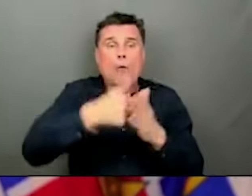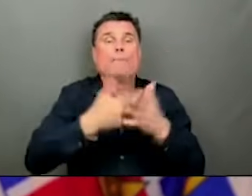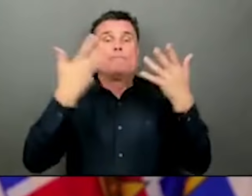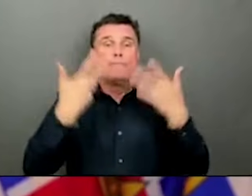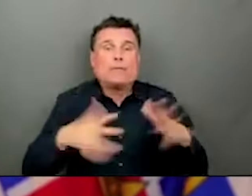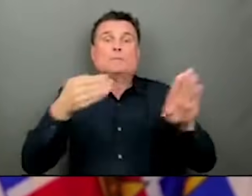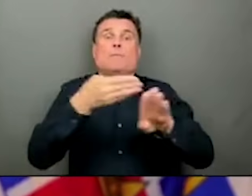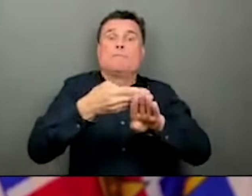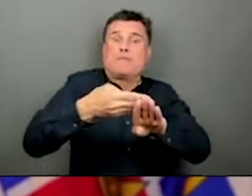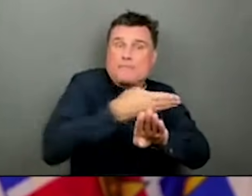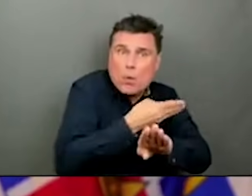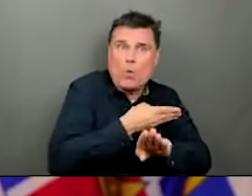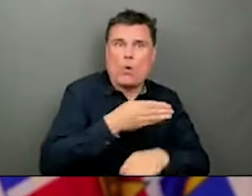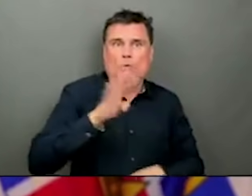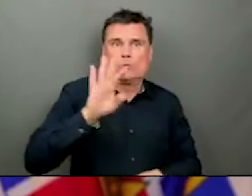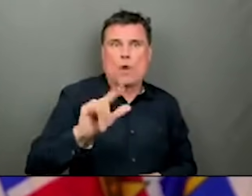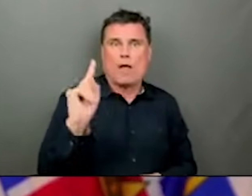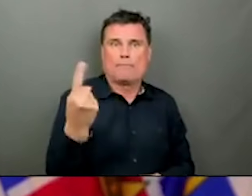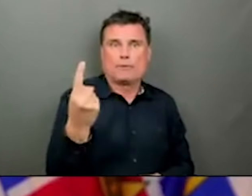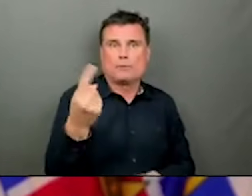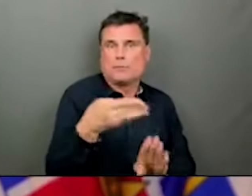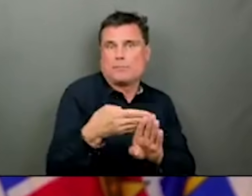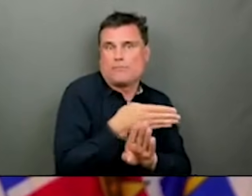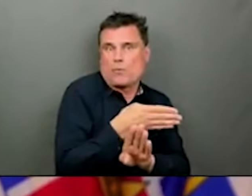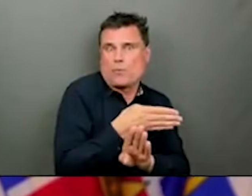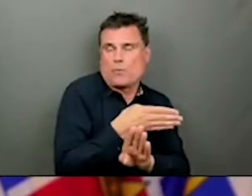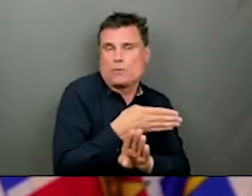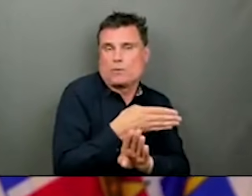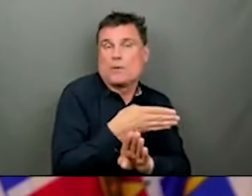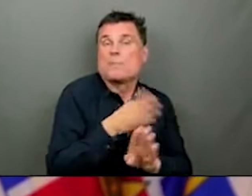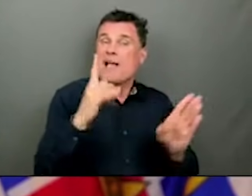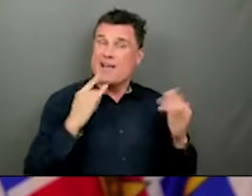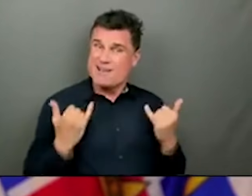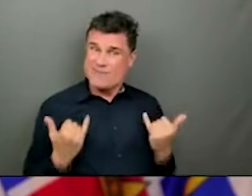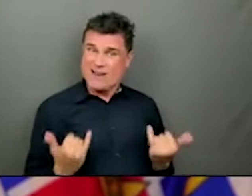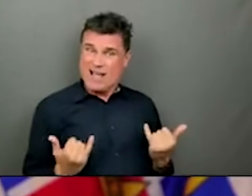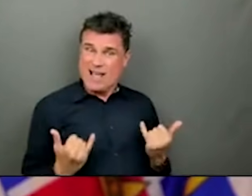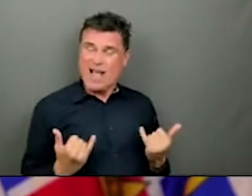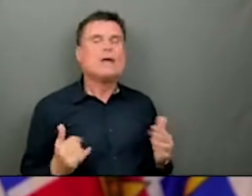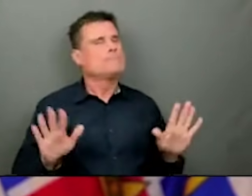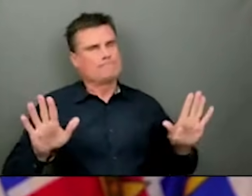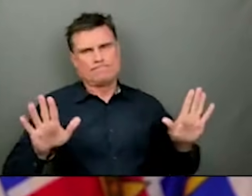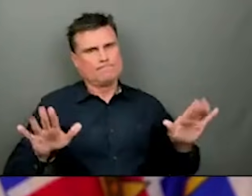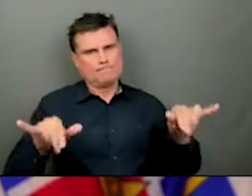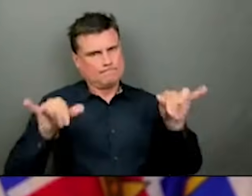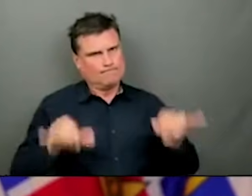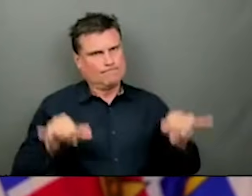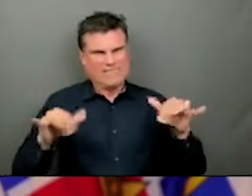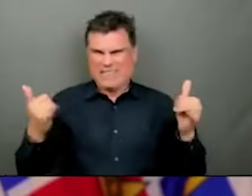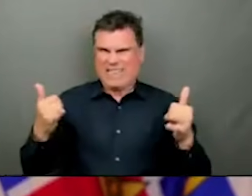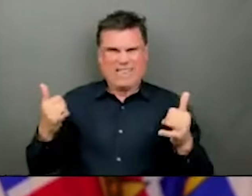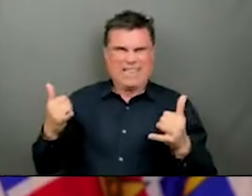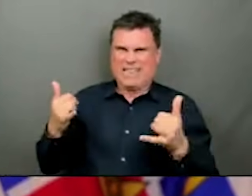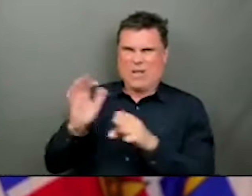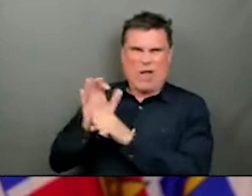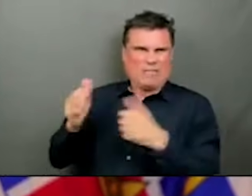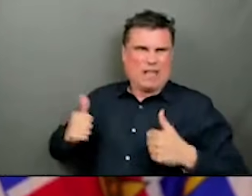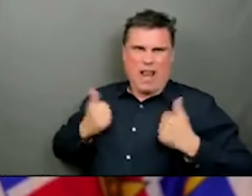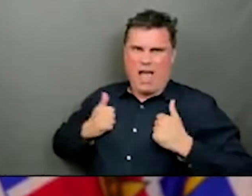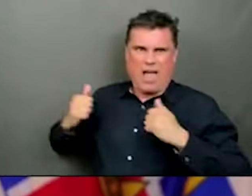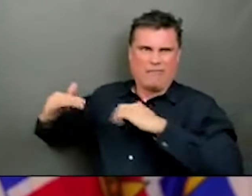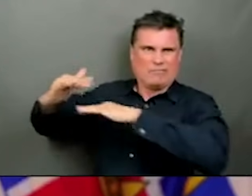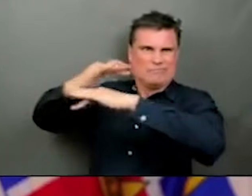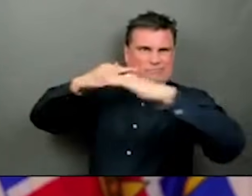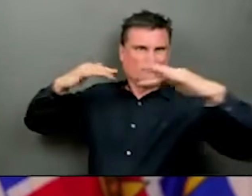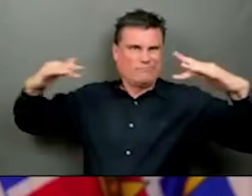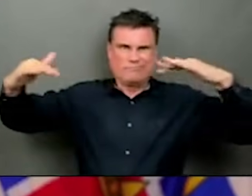lot of virus that's still transmitting in our community. If we look at the United States, it's a good example where they have a